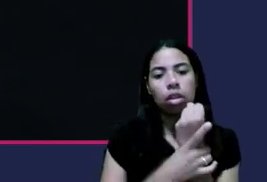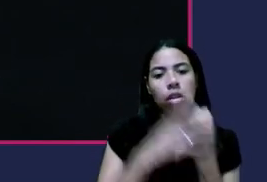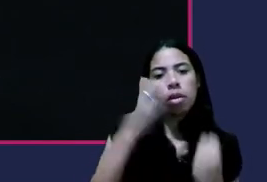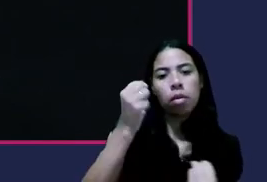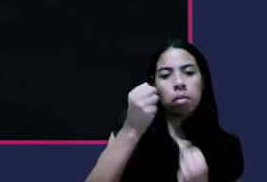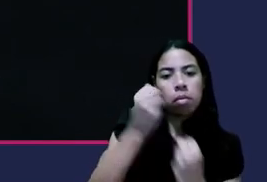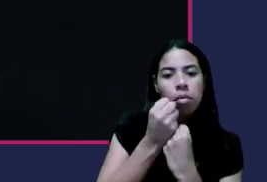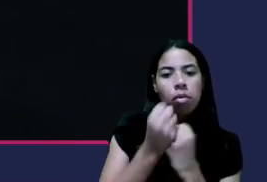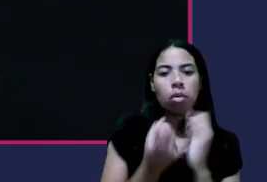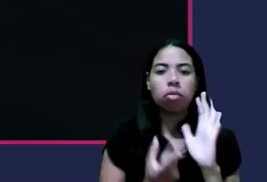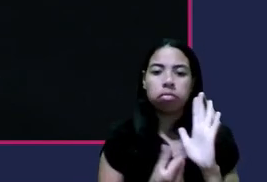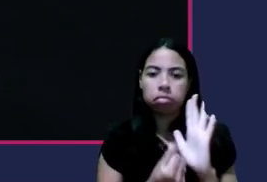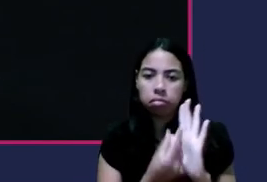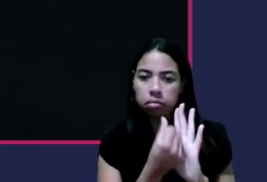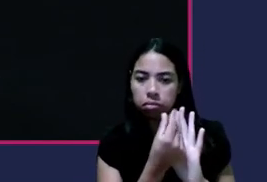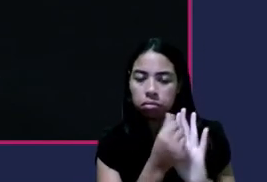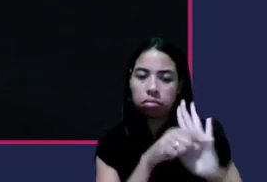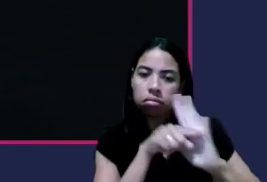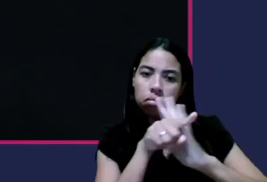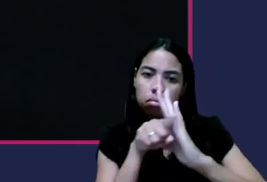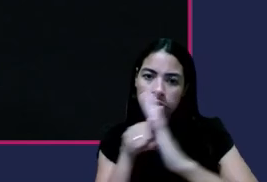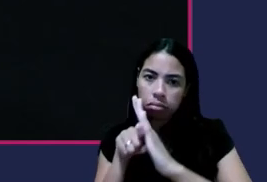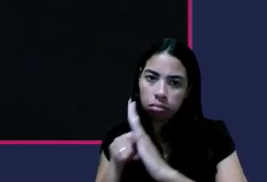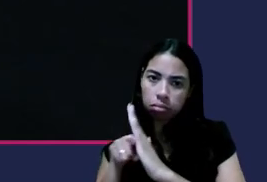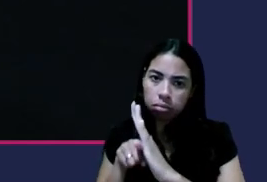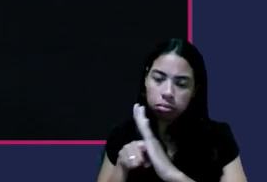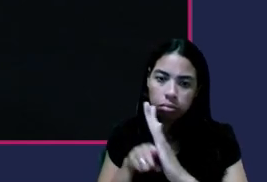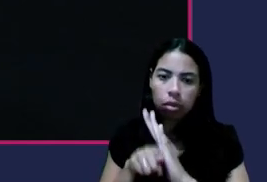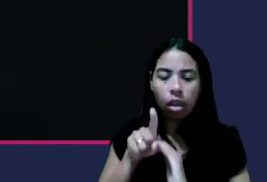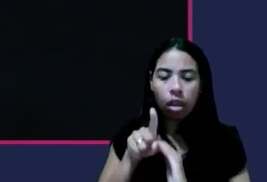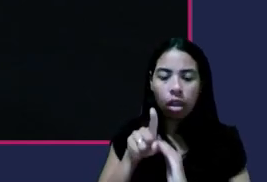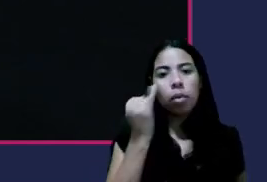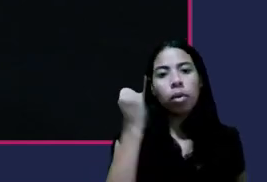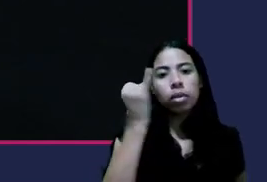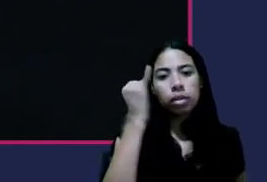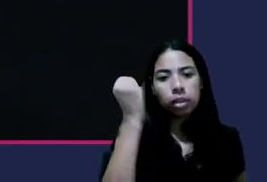attention to health programs,